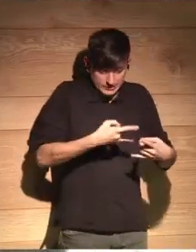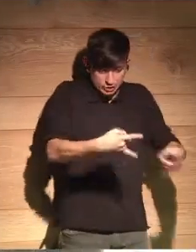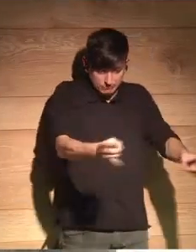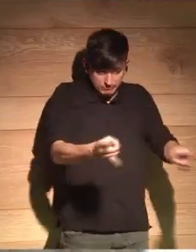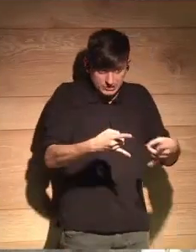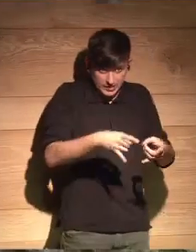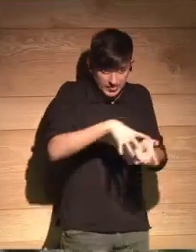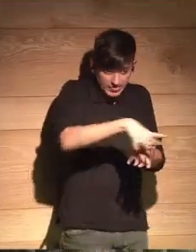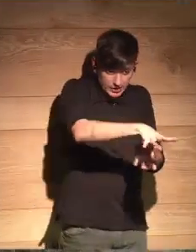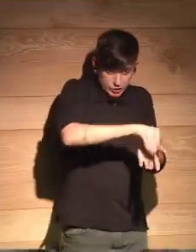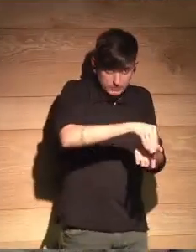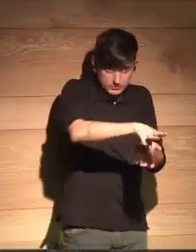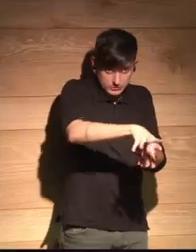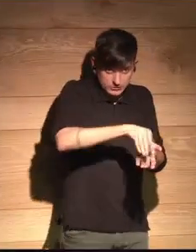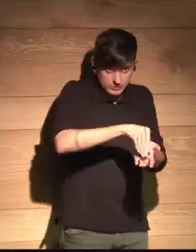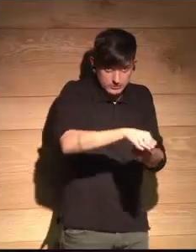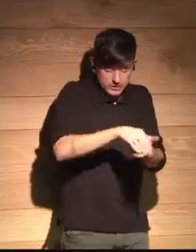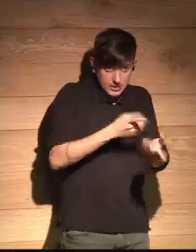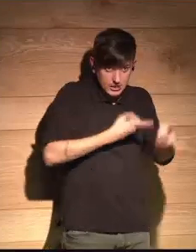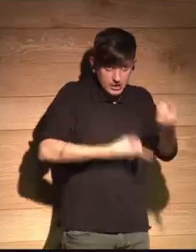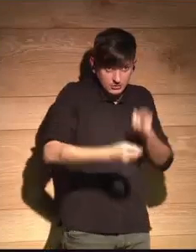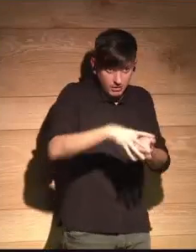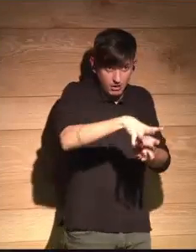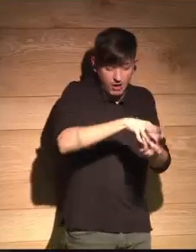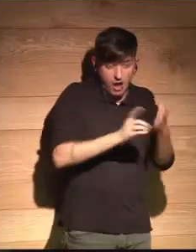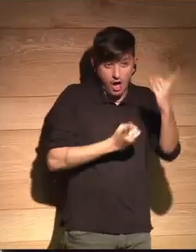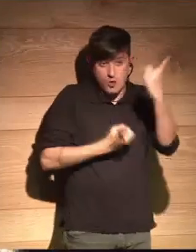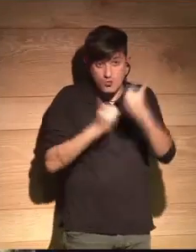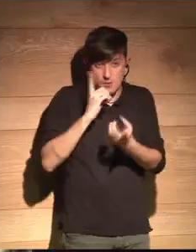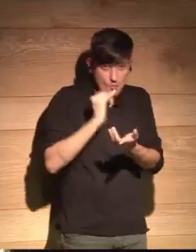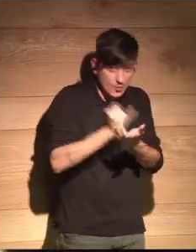And then some of the samples are taken to the lab for metagenomics